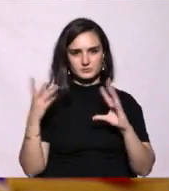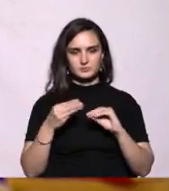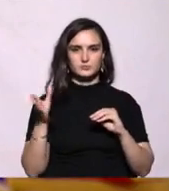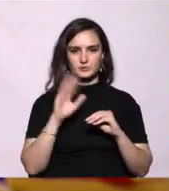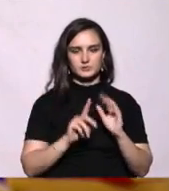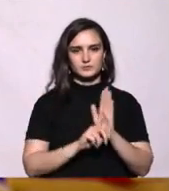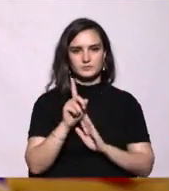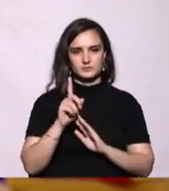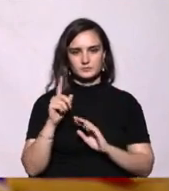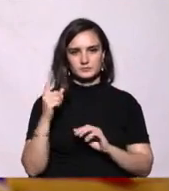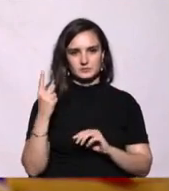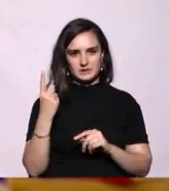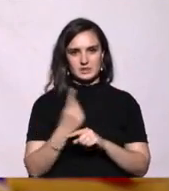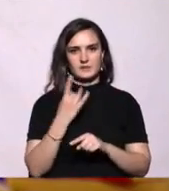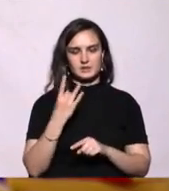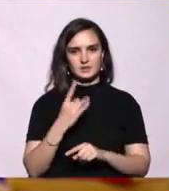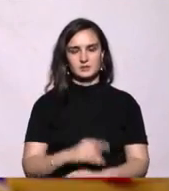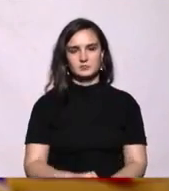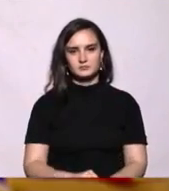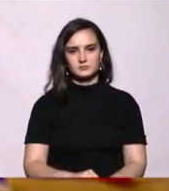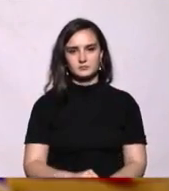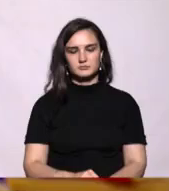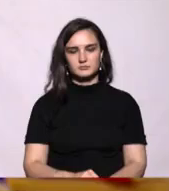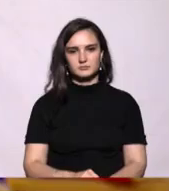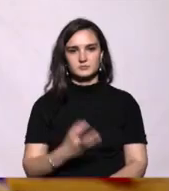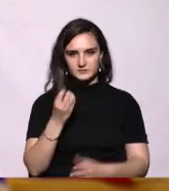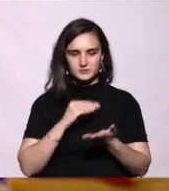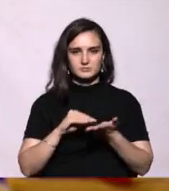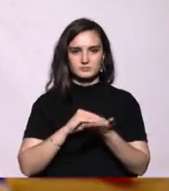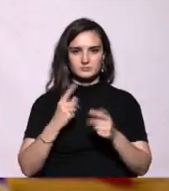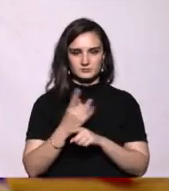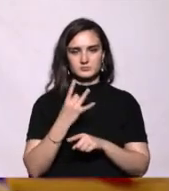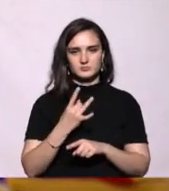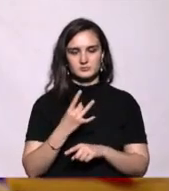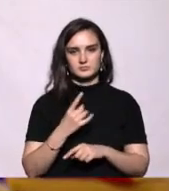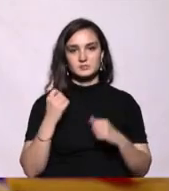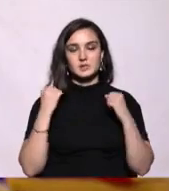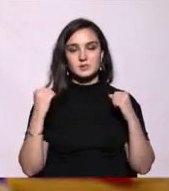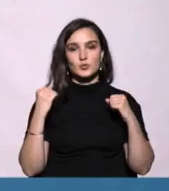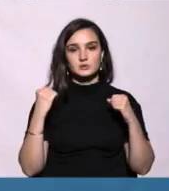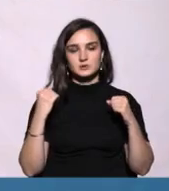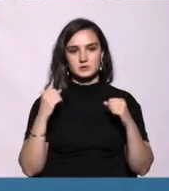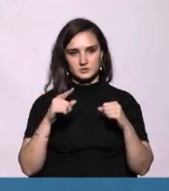let's go through them one more time. So, the first one is go to the gym.